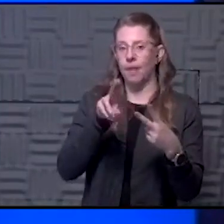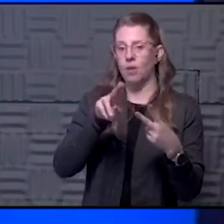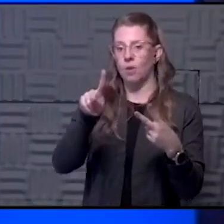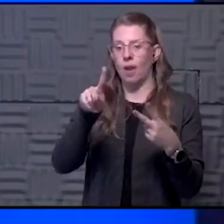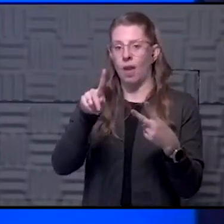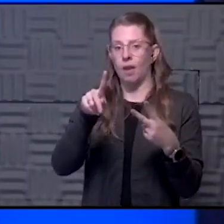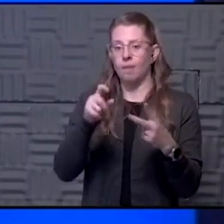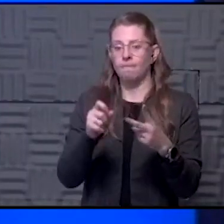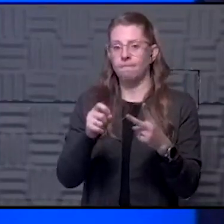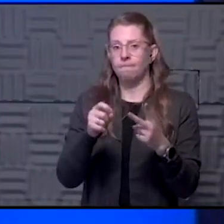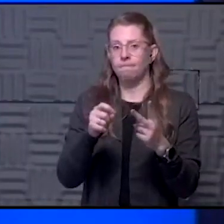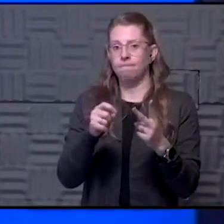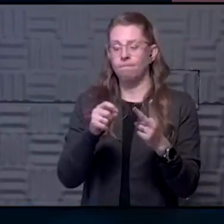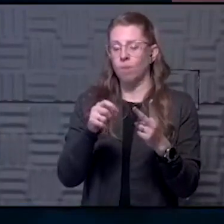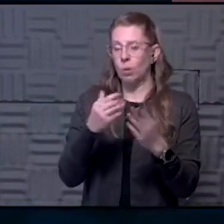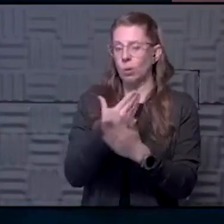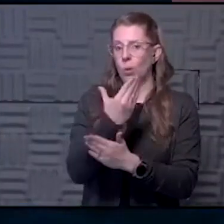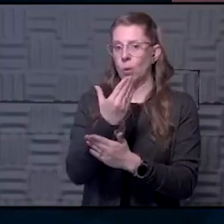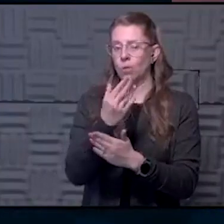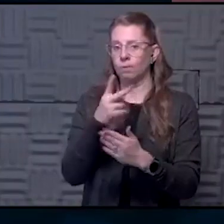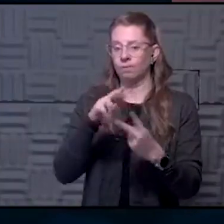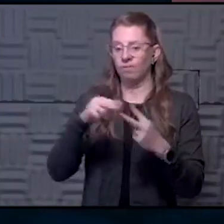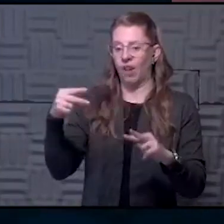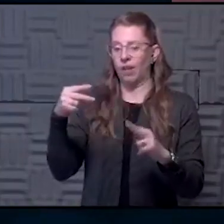the vaccine. Lee?